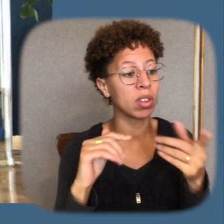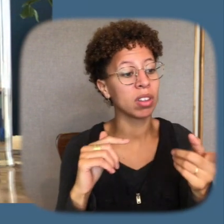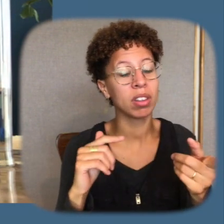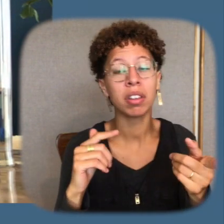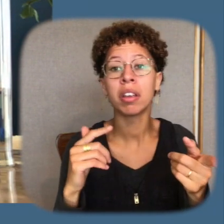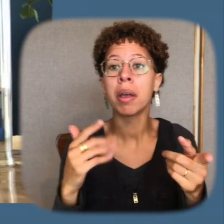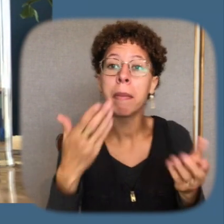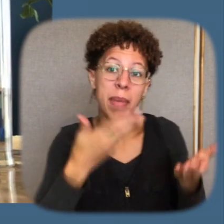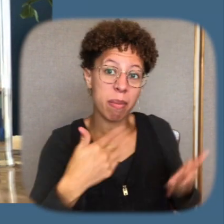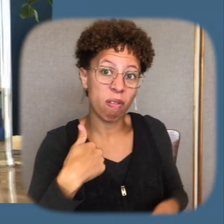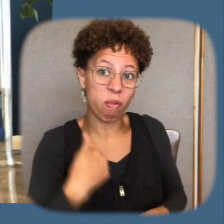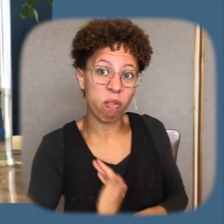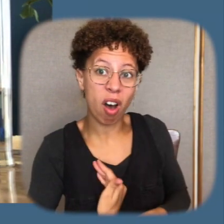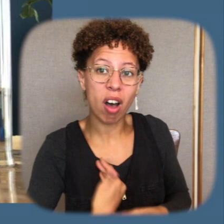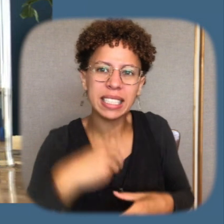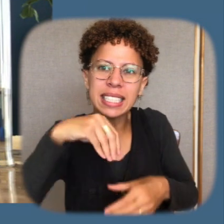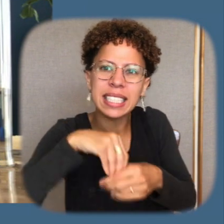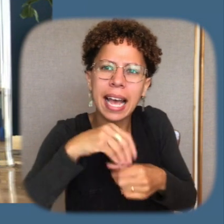the air.